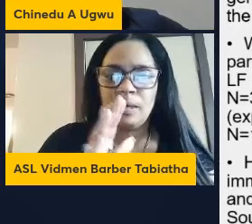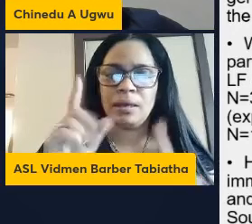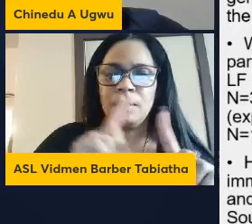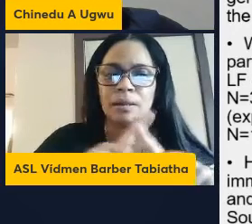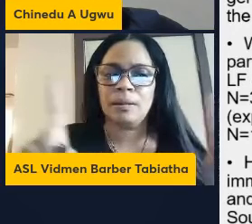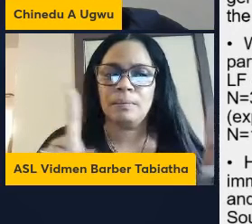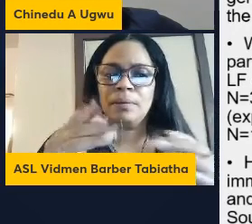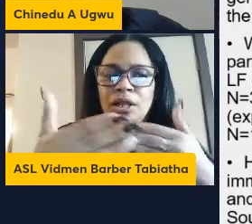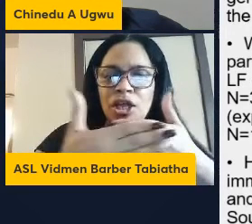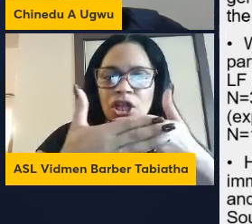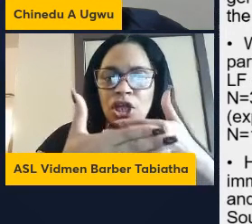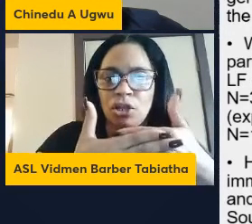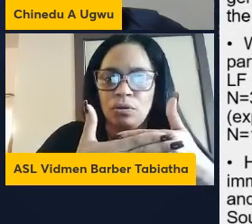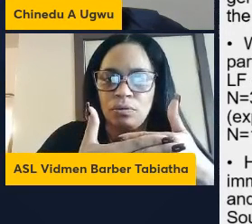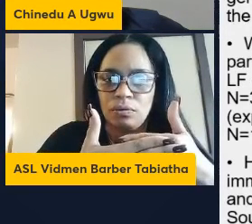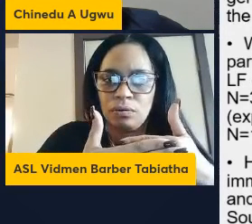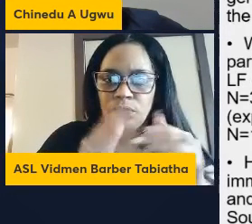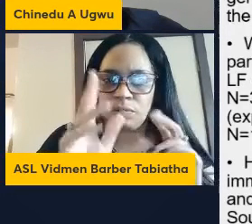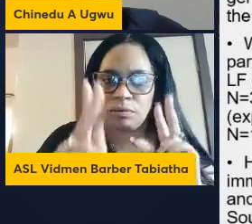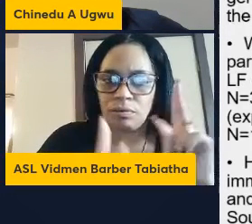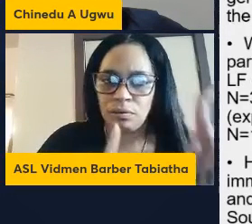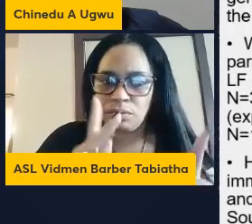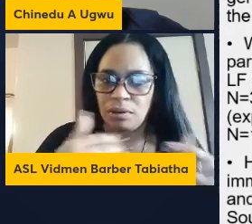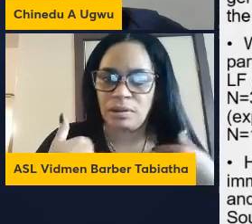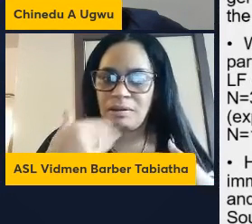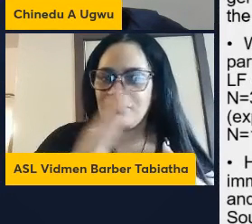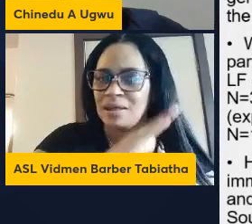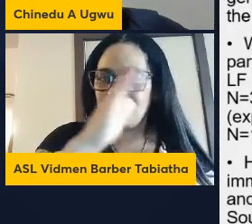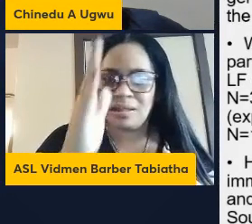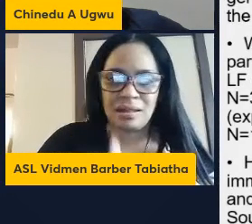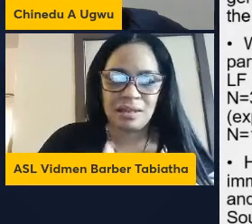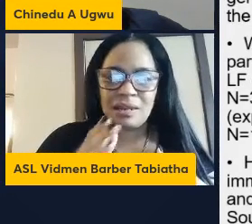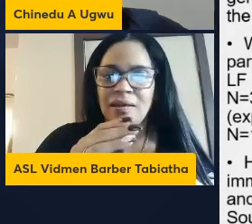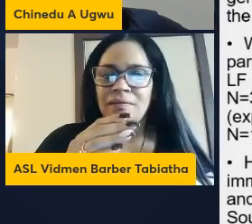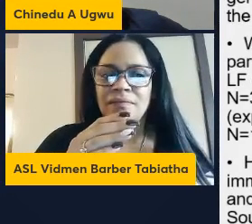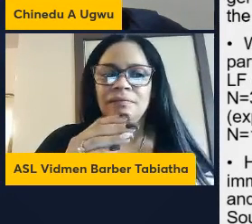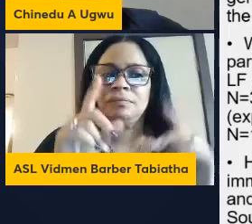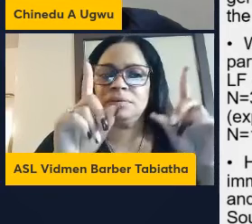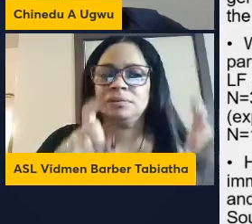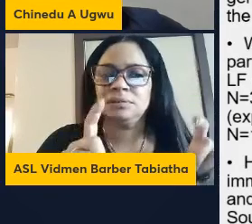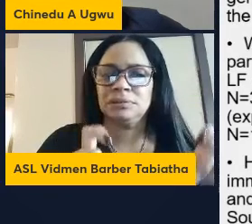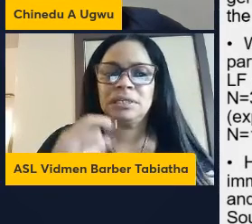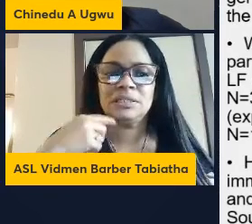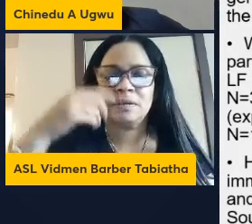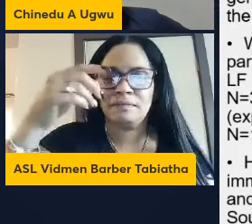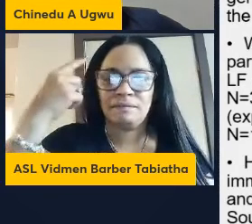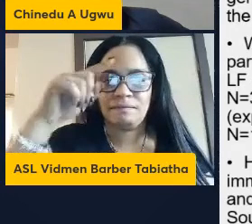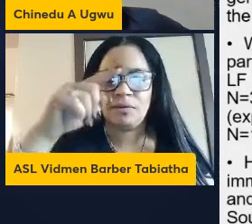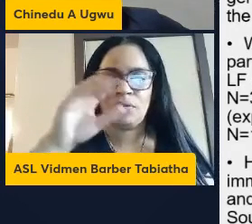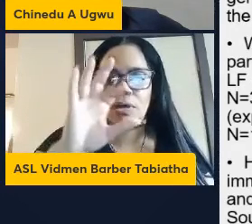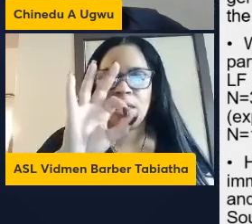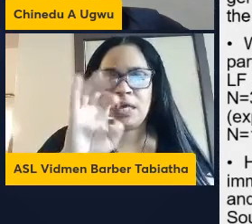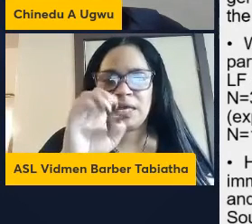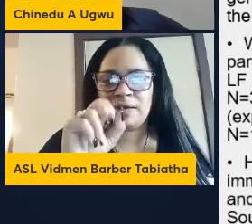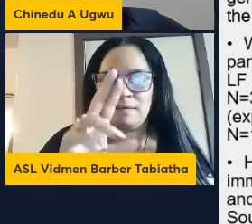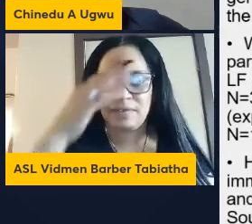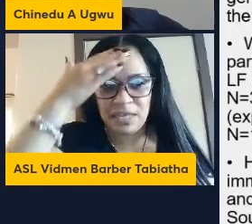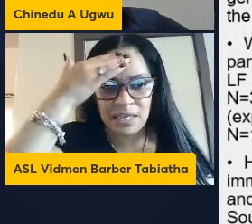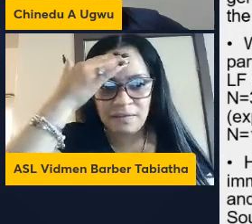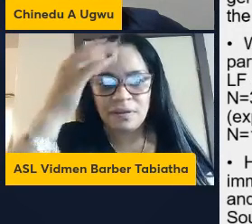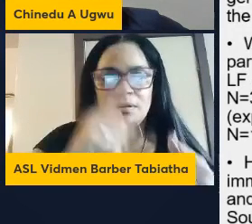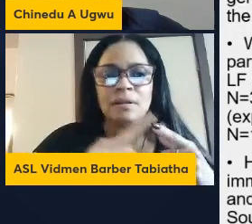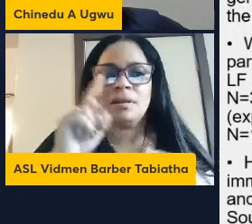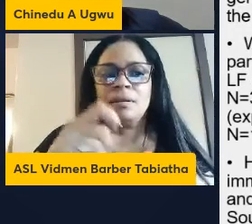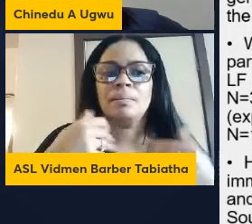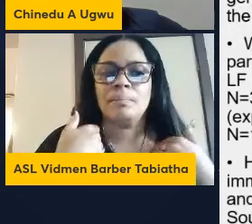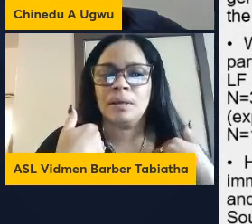this close contact are people who have never tested positive for Lassa fever. They have not had